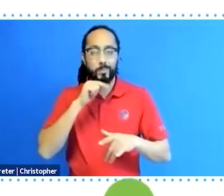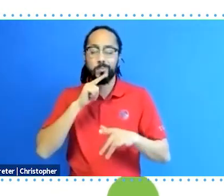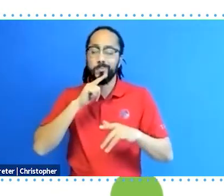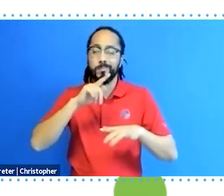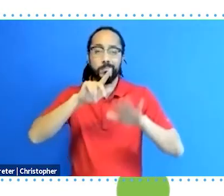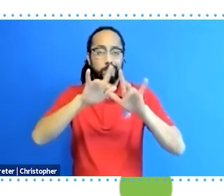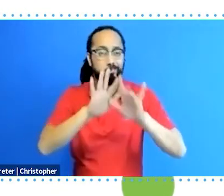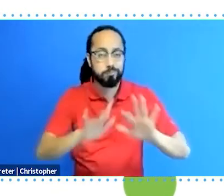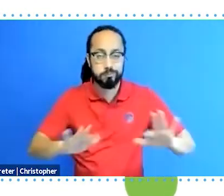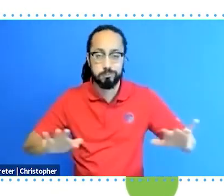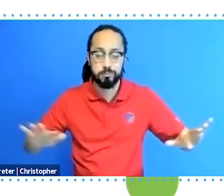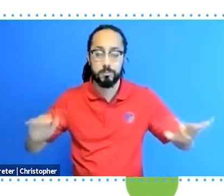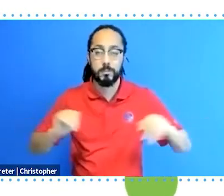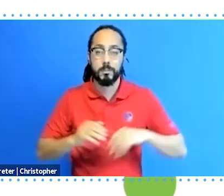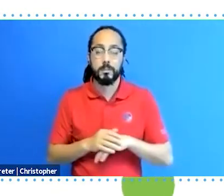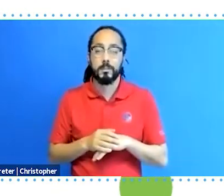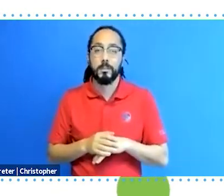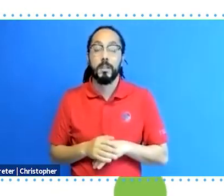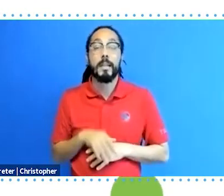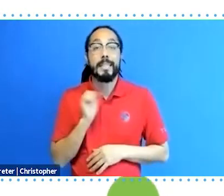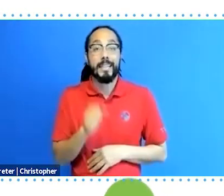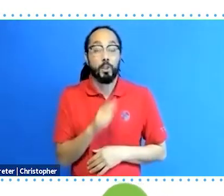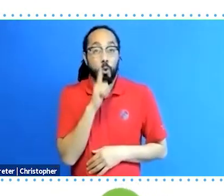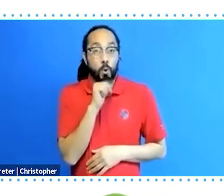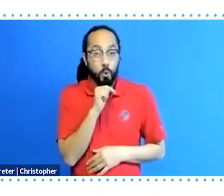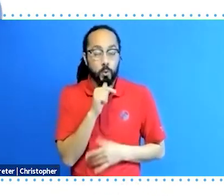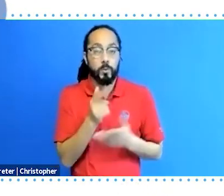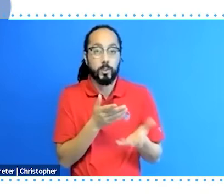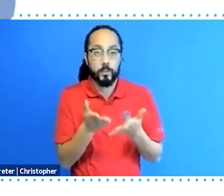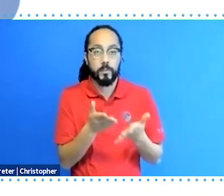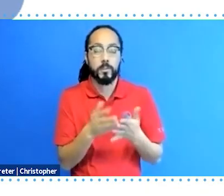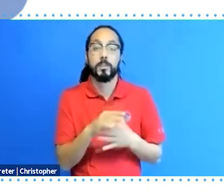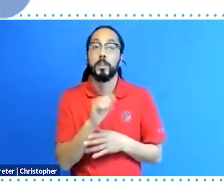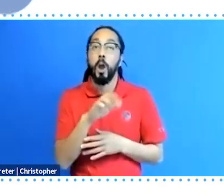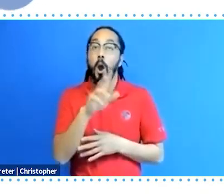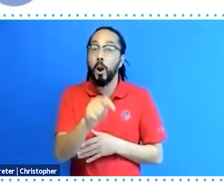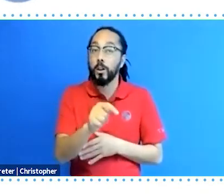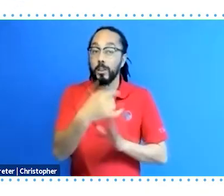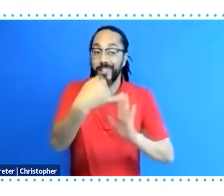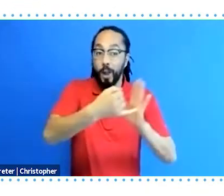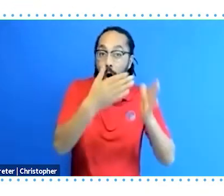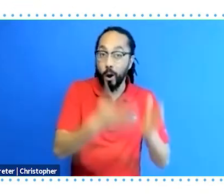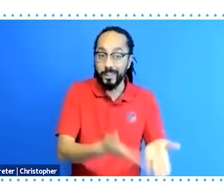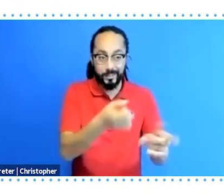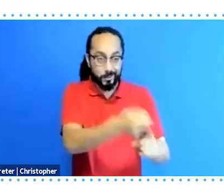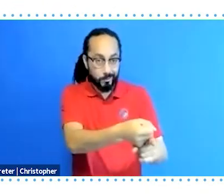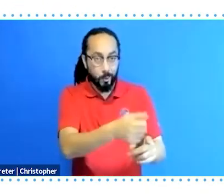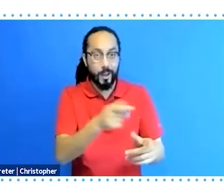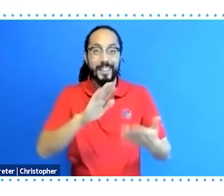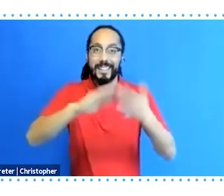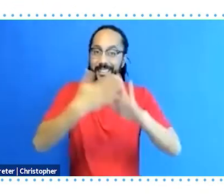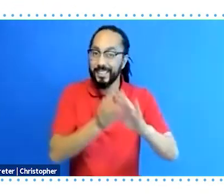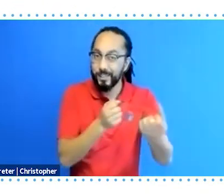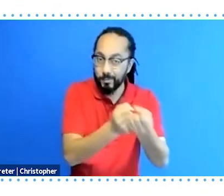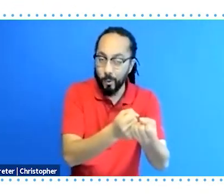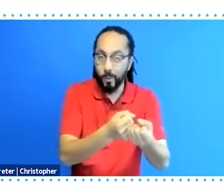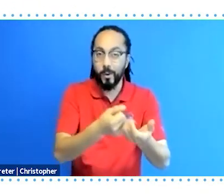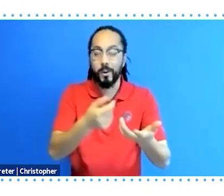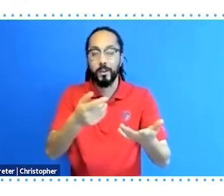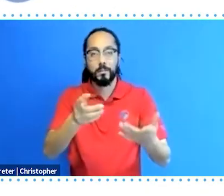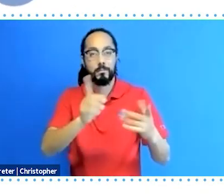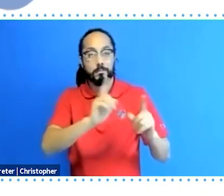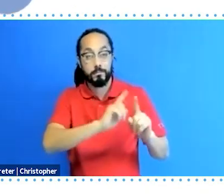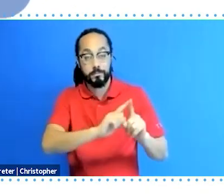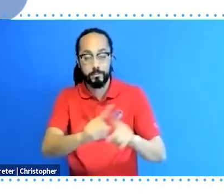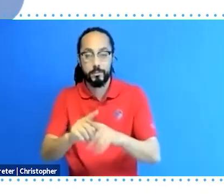things. Yes, it's who we serve. It's also the artists, it's also the art form, it's also cities, it's also, so I'd like to offer that there's a beautiful